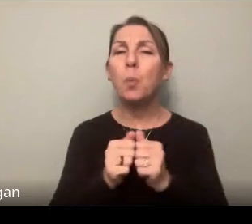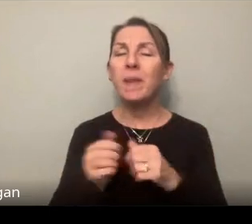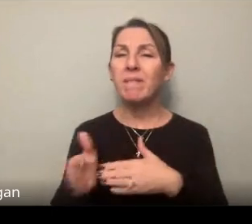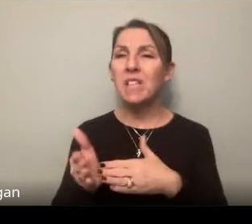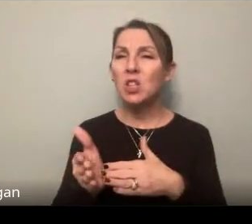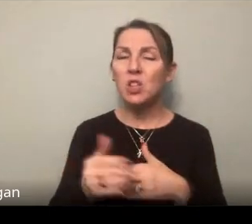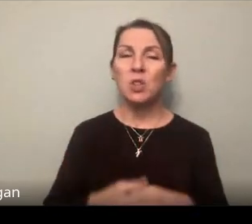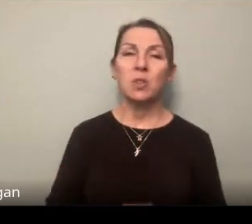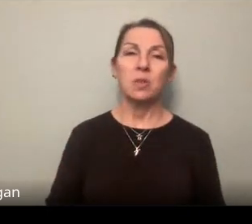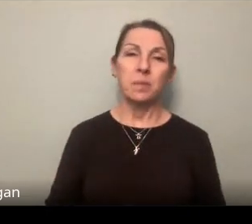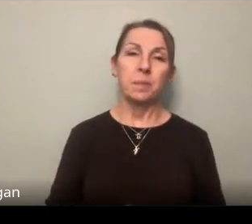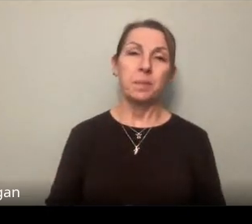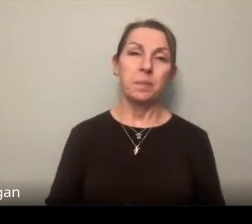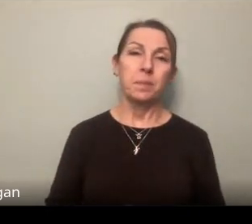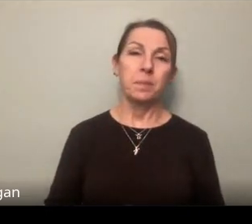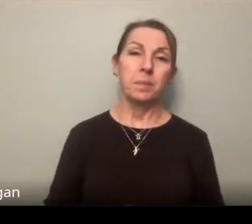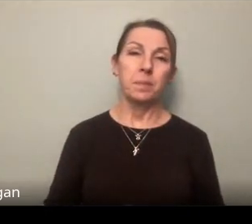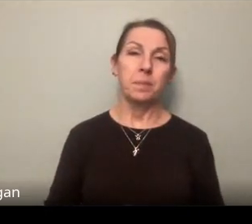fish.